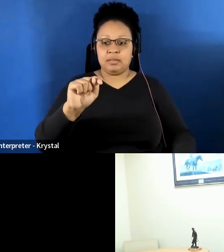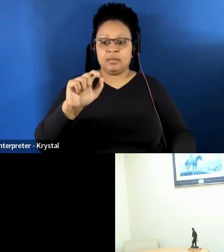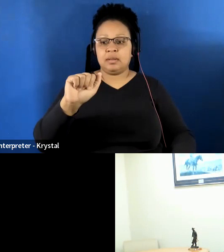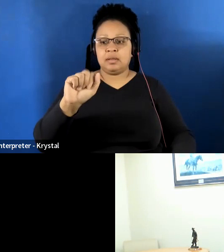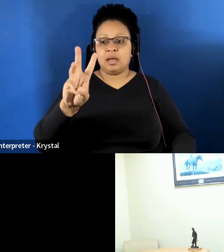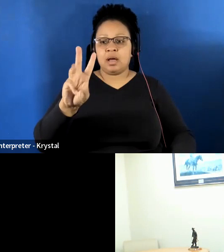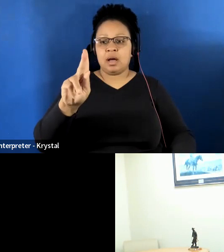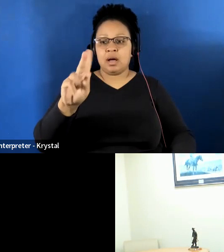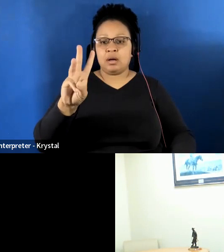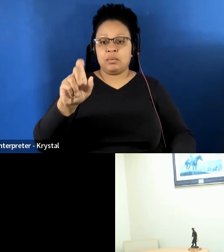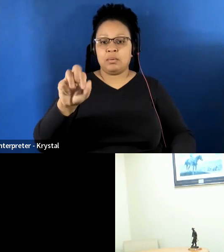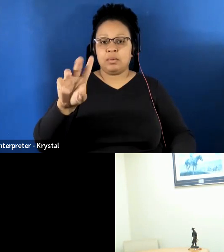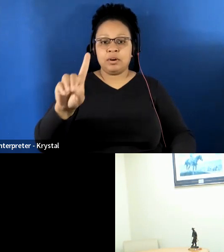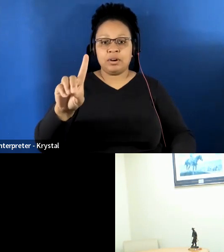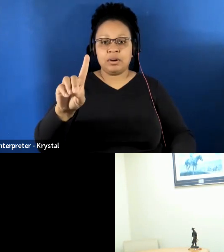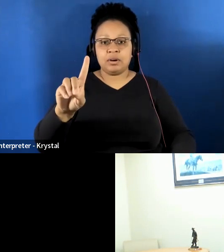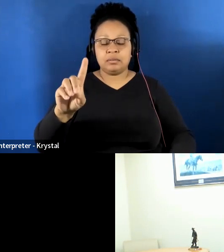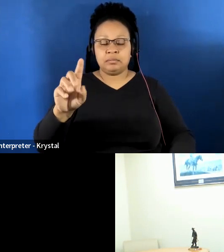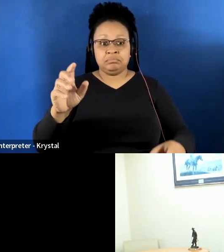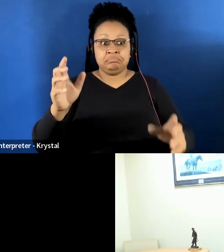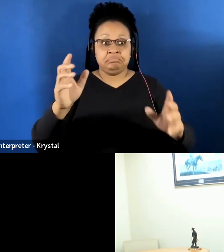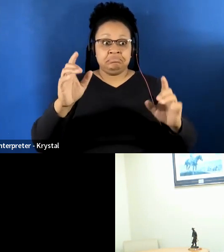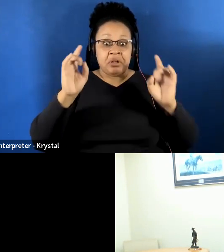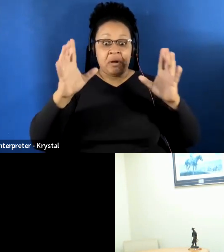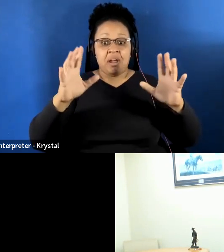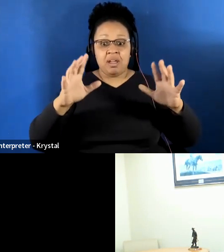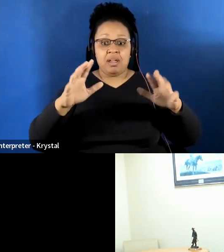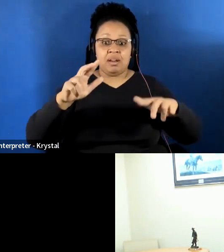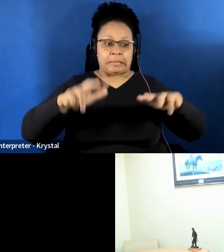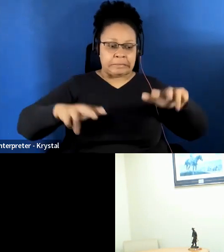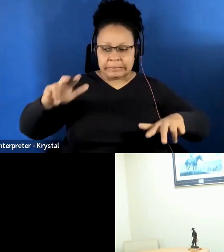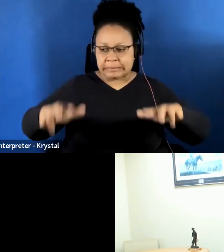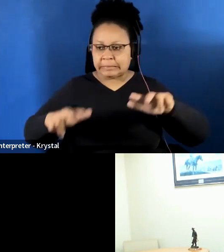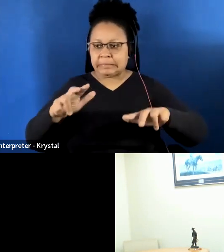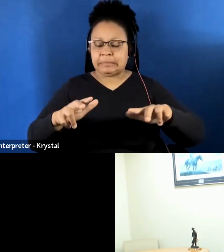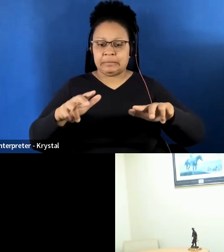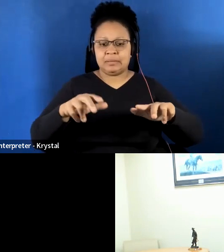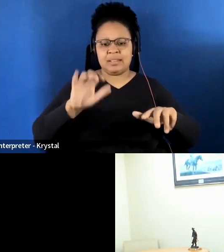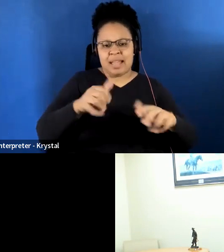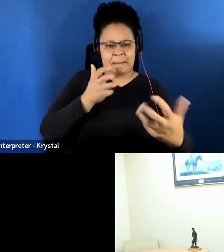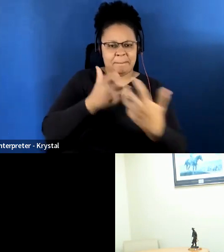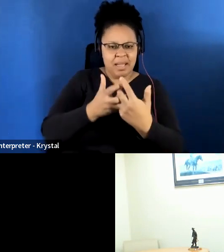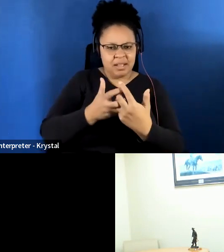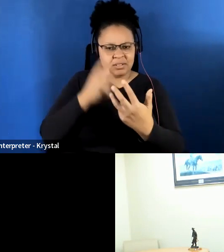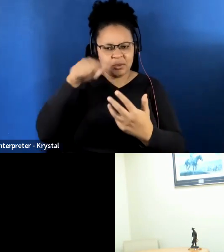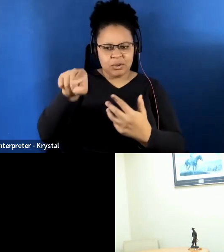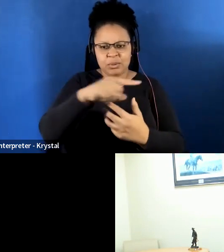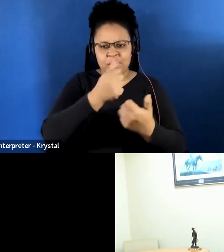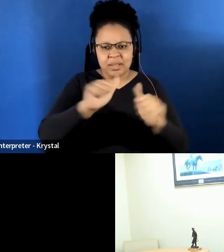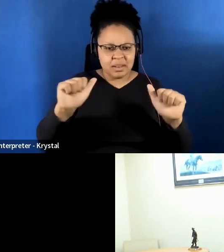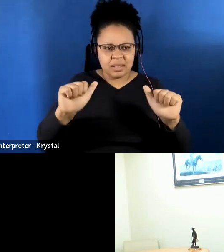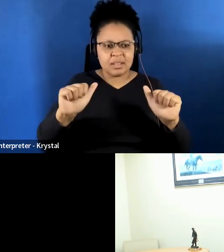that relatable to anyone right now in your leadership position? Do things feel awkward to